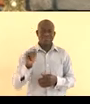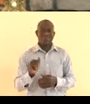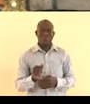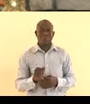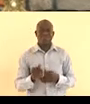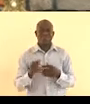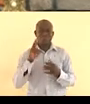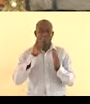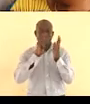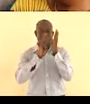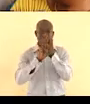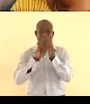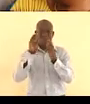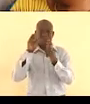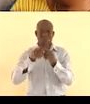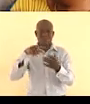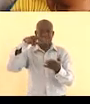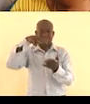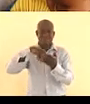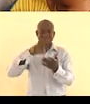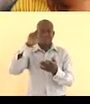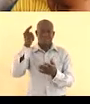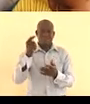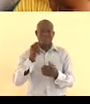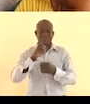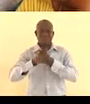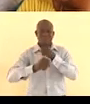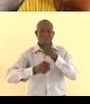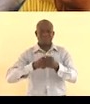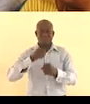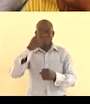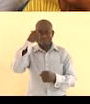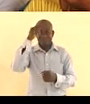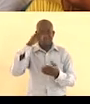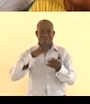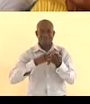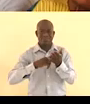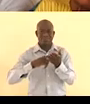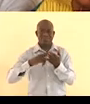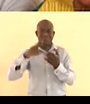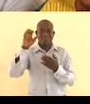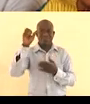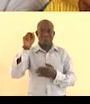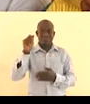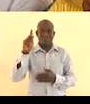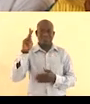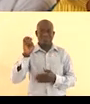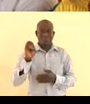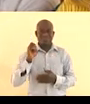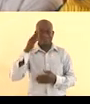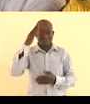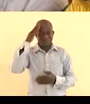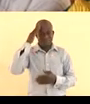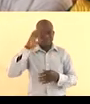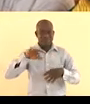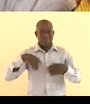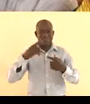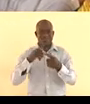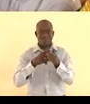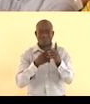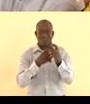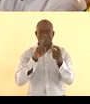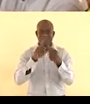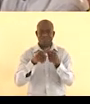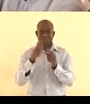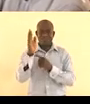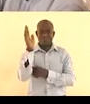stand alone and to suffer for righteousness' sake. Prophets know how to